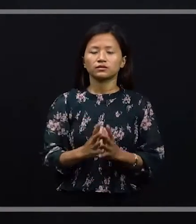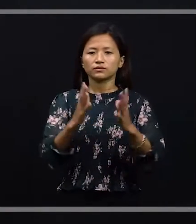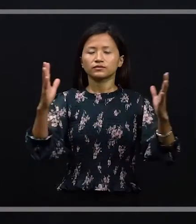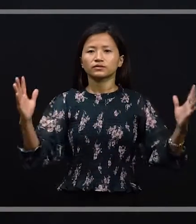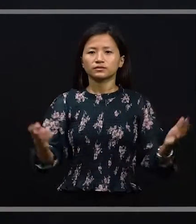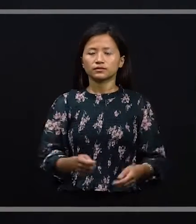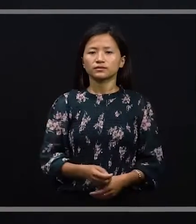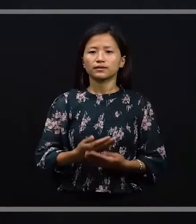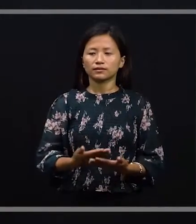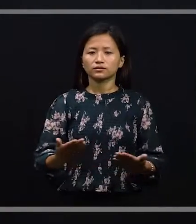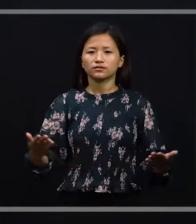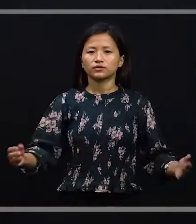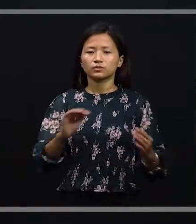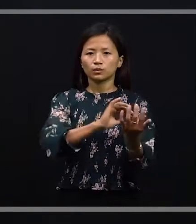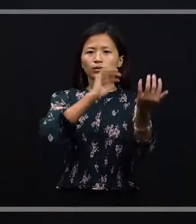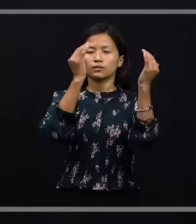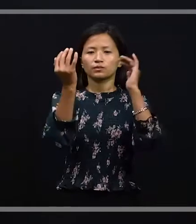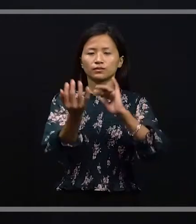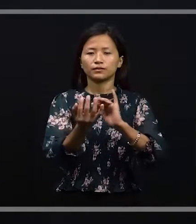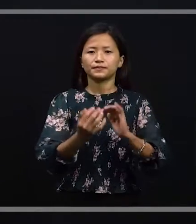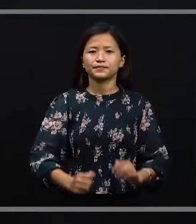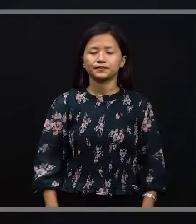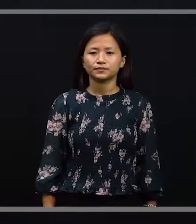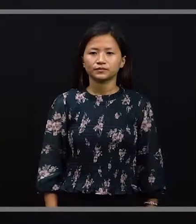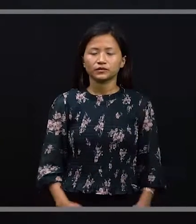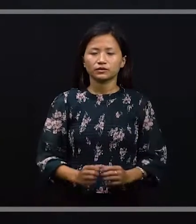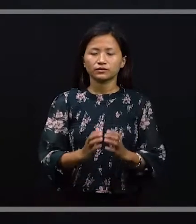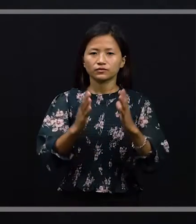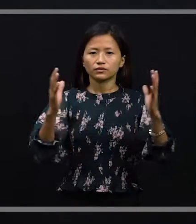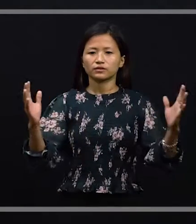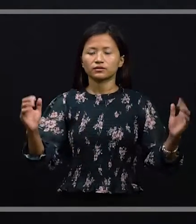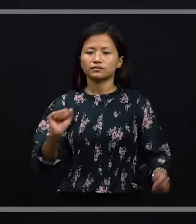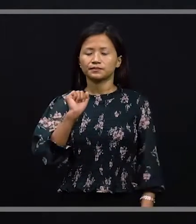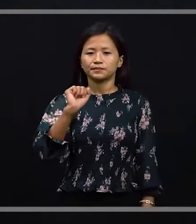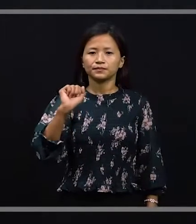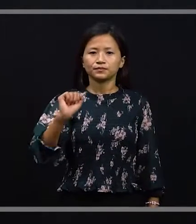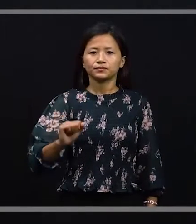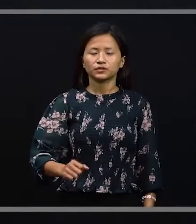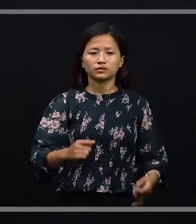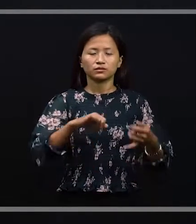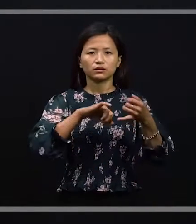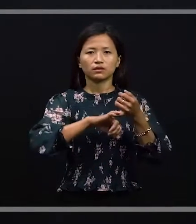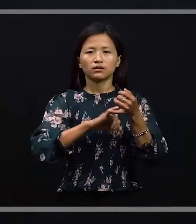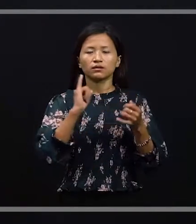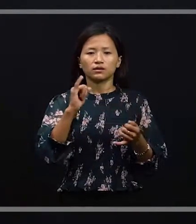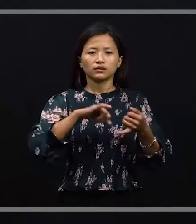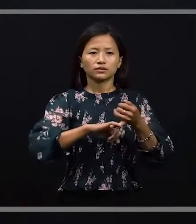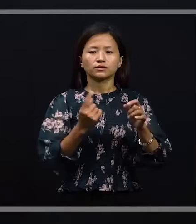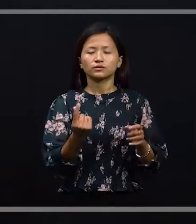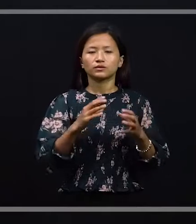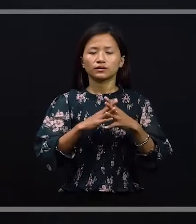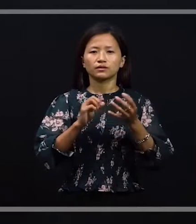about the world. Okay, they started seeing the world in a wider perspectives. So Ishwar Chandra Vidyasagar, he is known as a